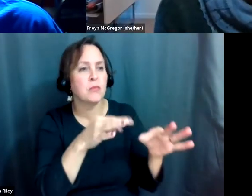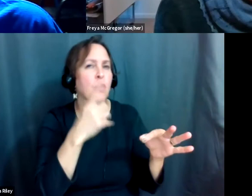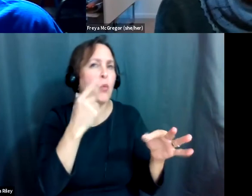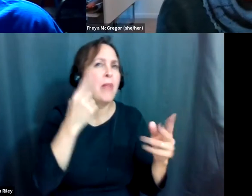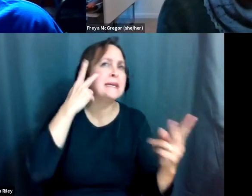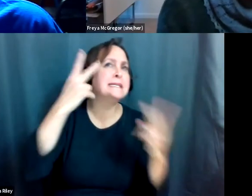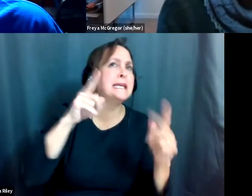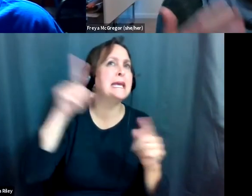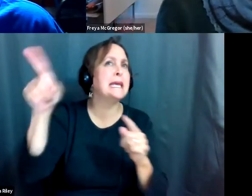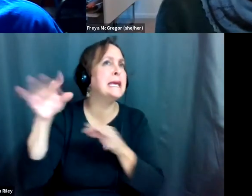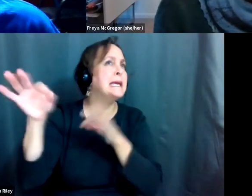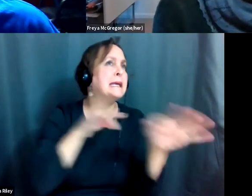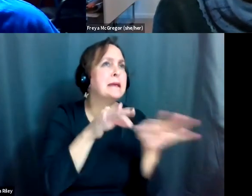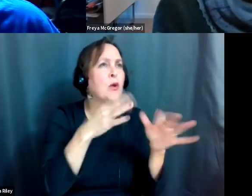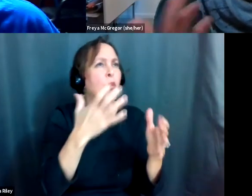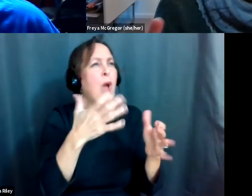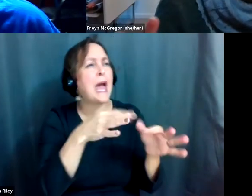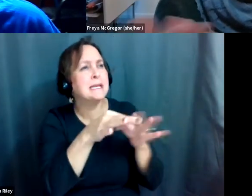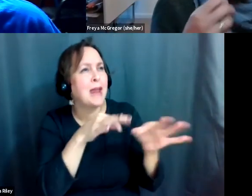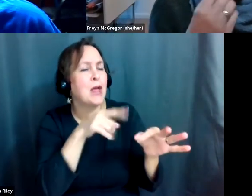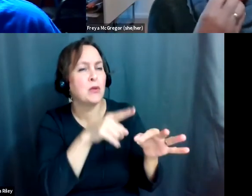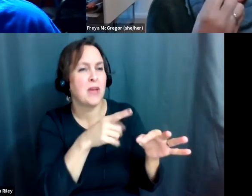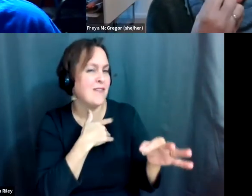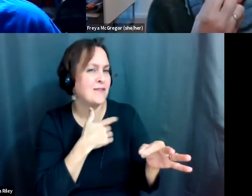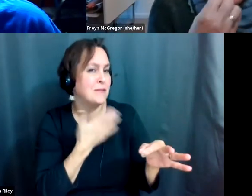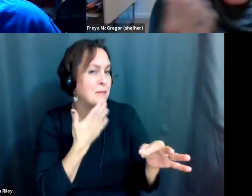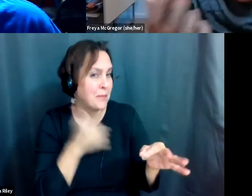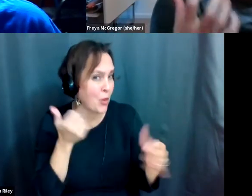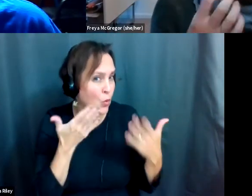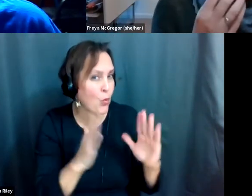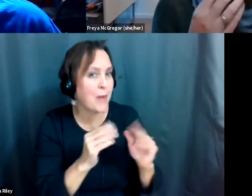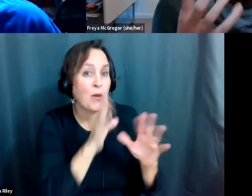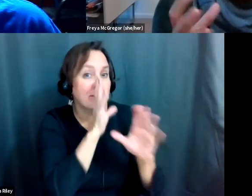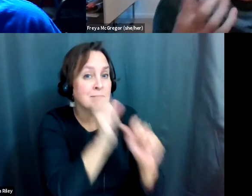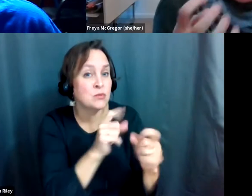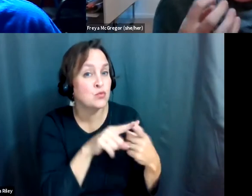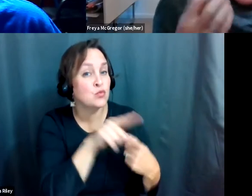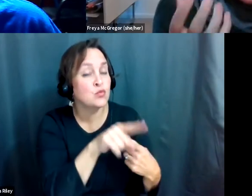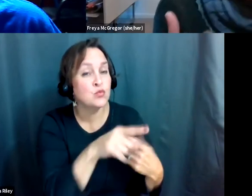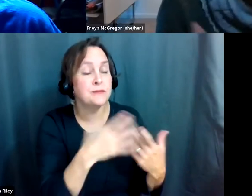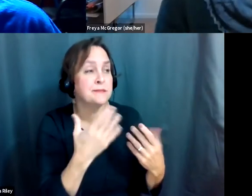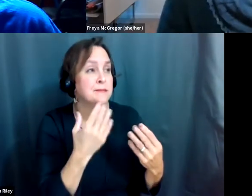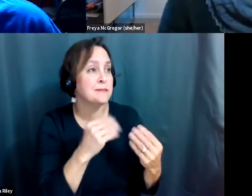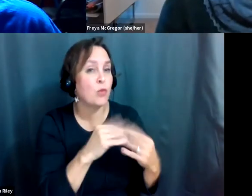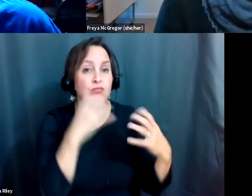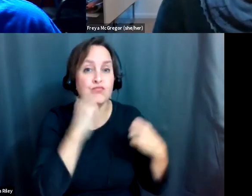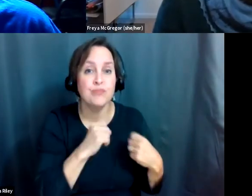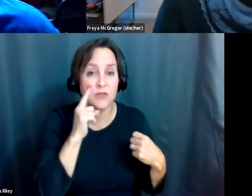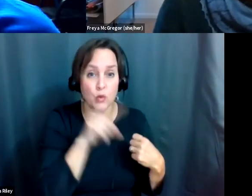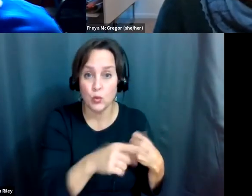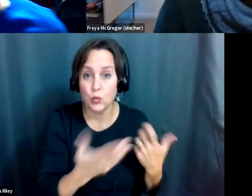you about a bird in a way that would be, is there another way to do it that would be more interesting and more valuable to you?